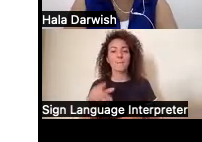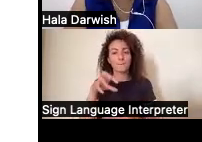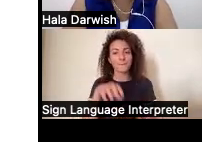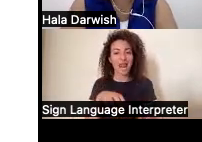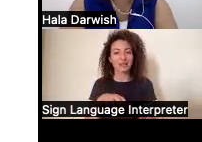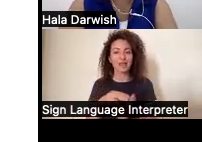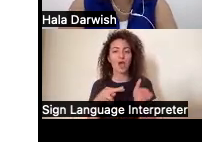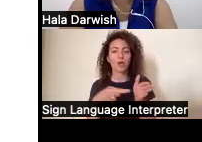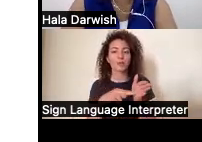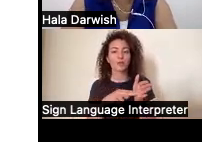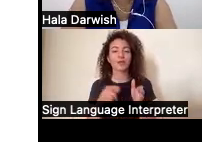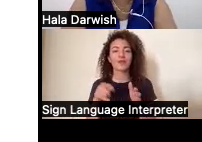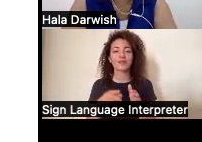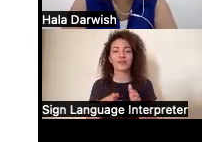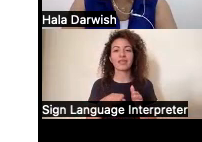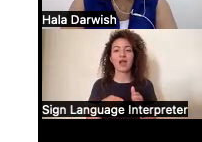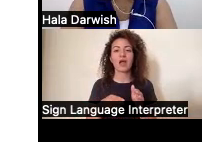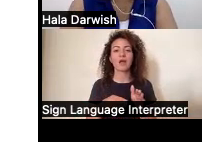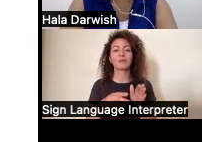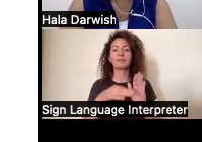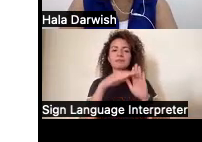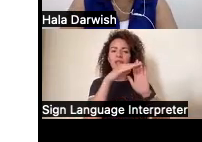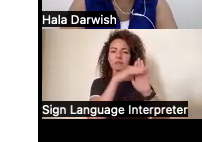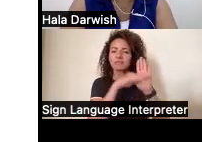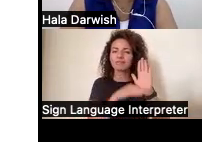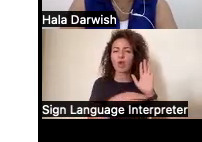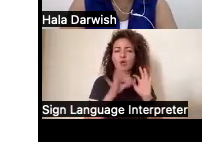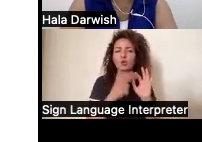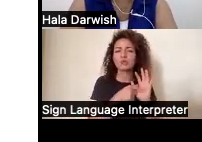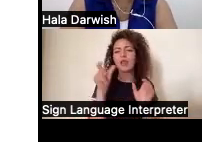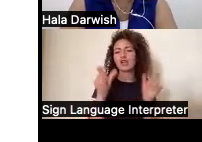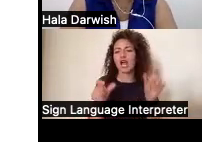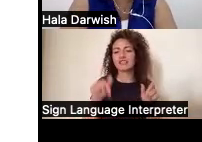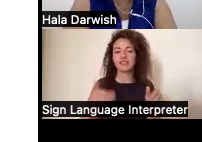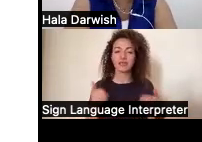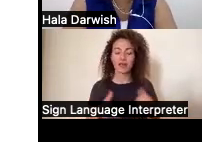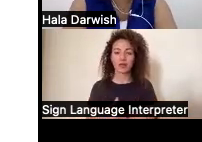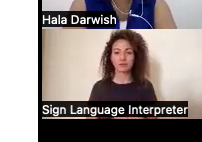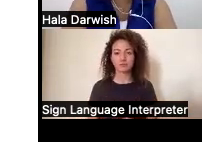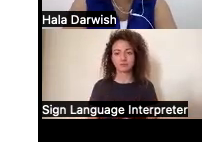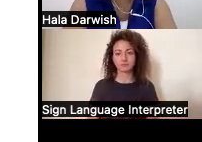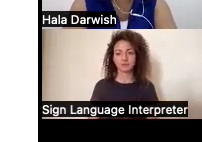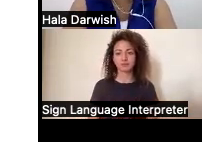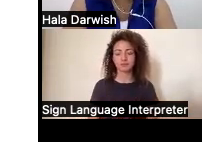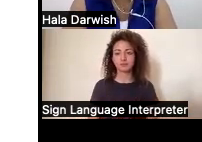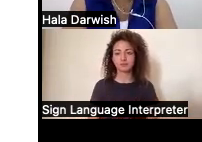Syrian national classification for children with disabilities. And those are considered the